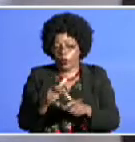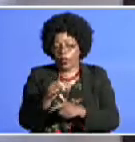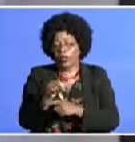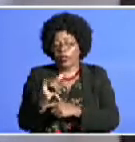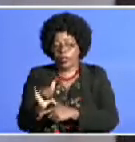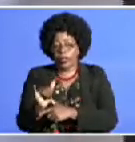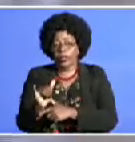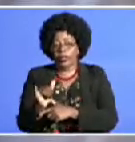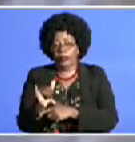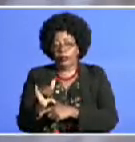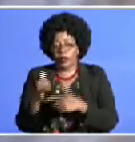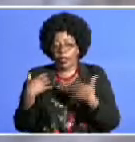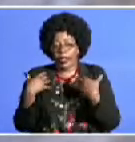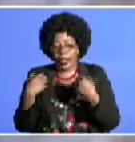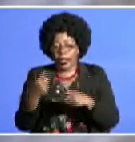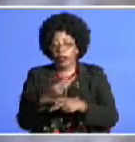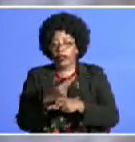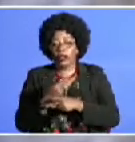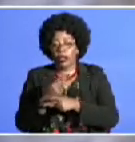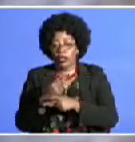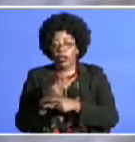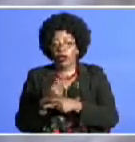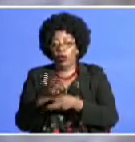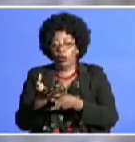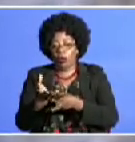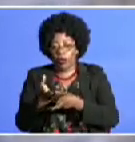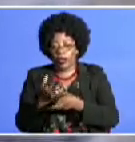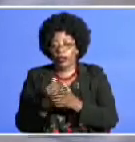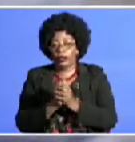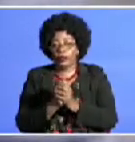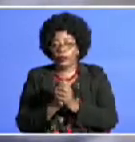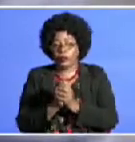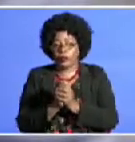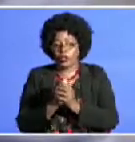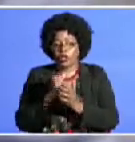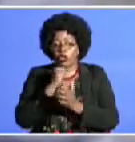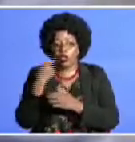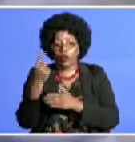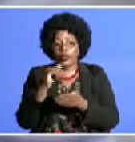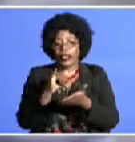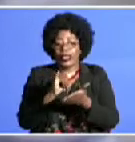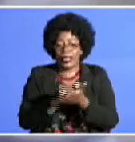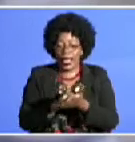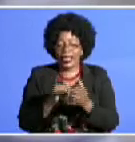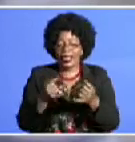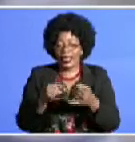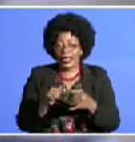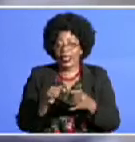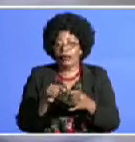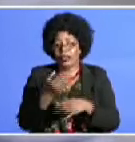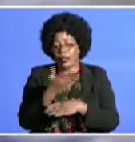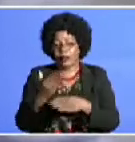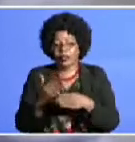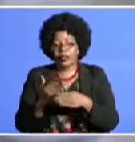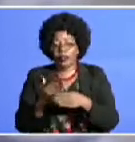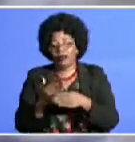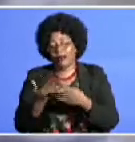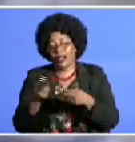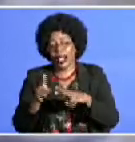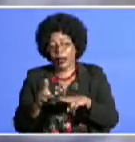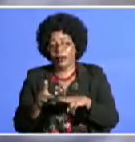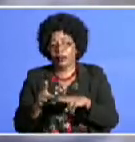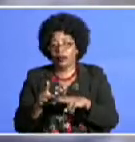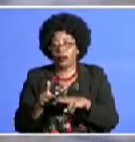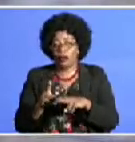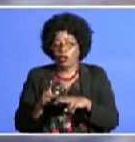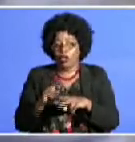manner that the healthcare providers would have liked to. Not just that incident, but I think that is something that happens across the board. Mm-hmm.